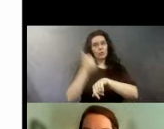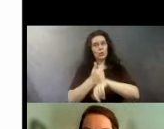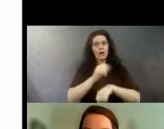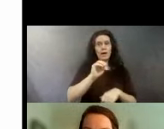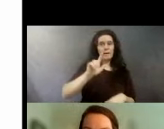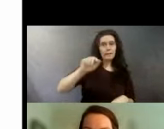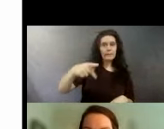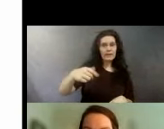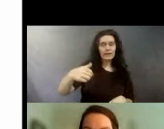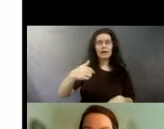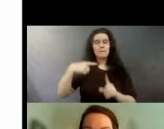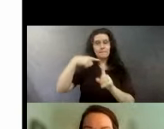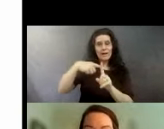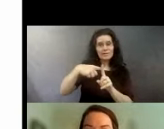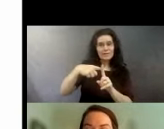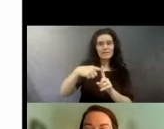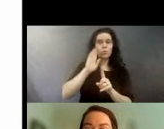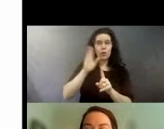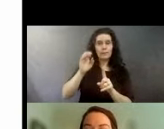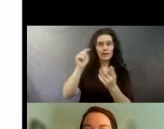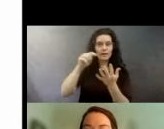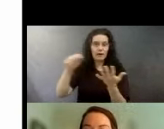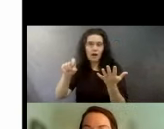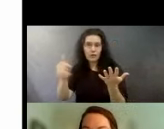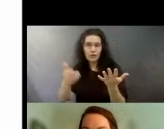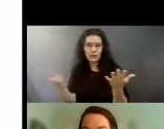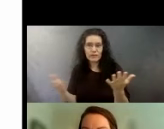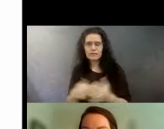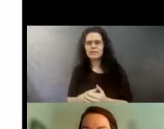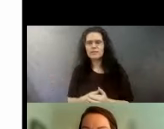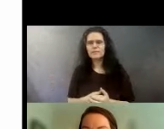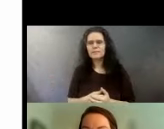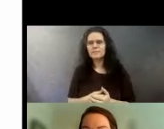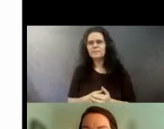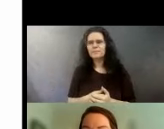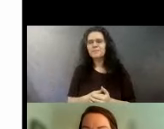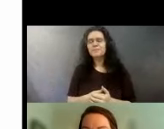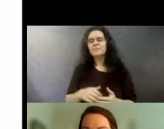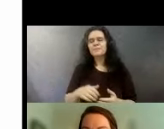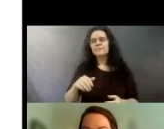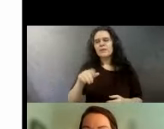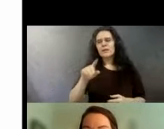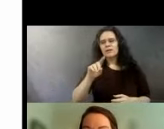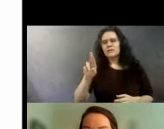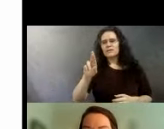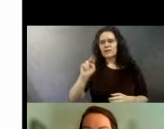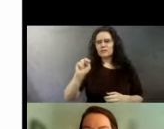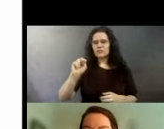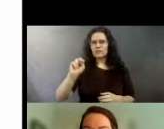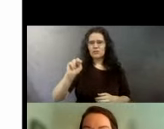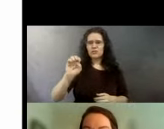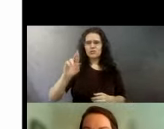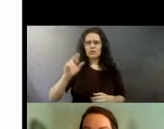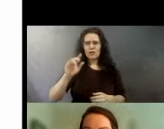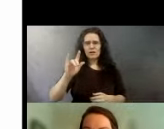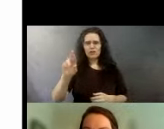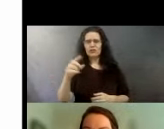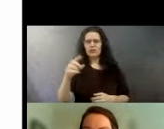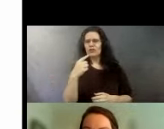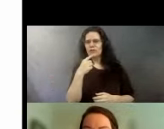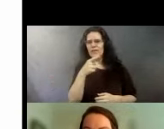I think it's important to also highlight not only attorneys' roles in training providers, but also